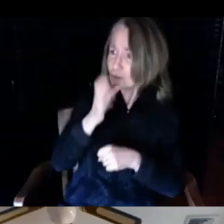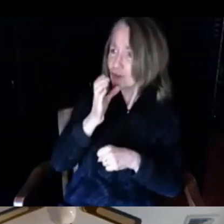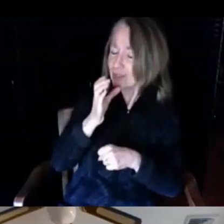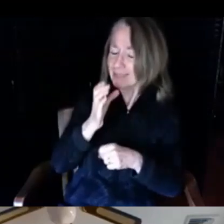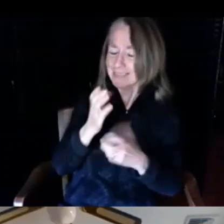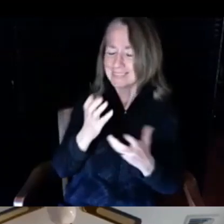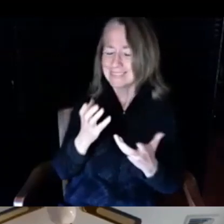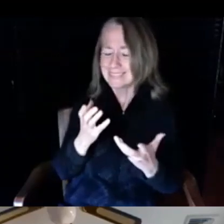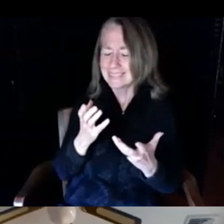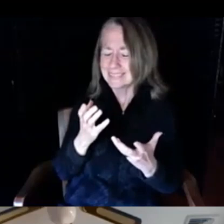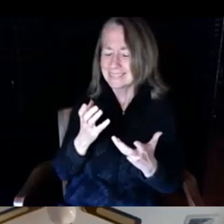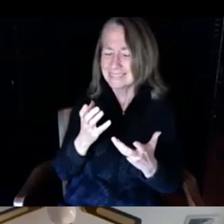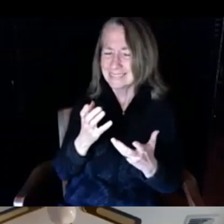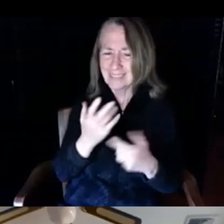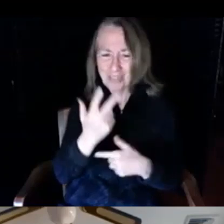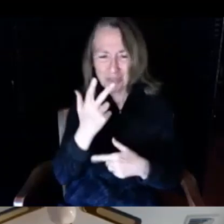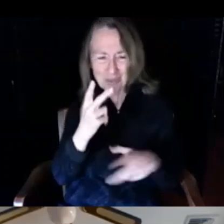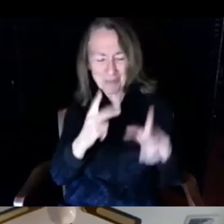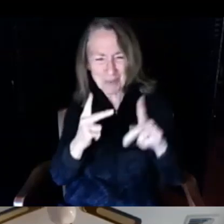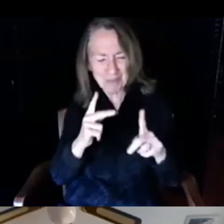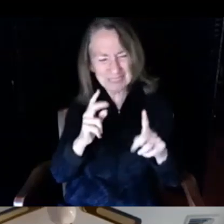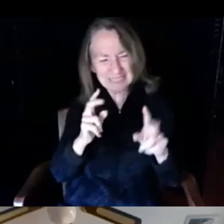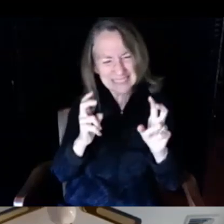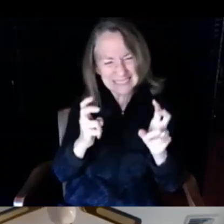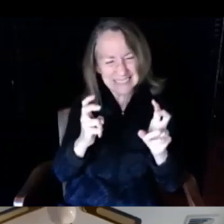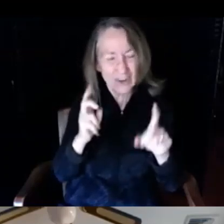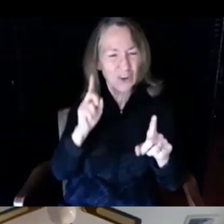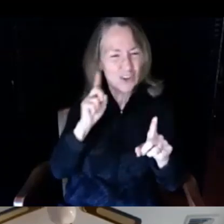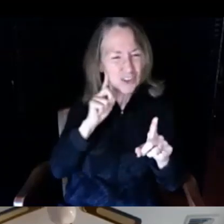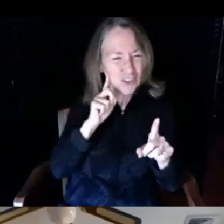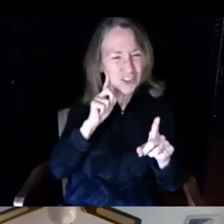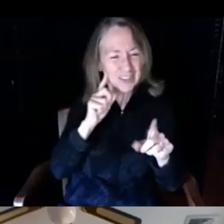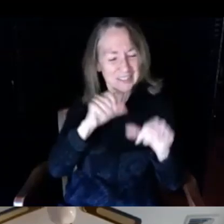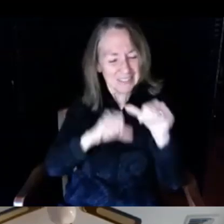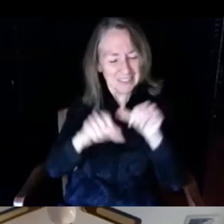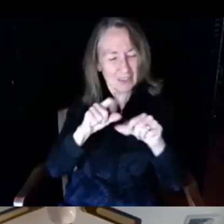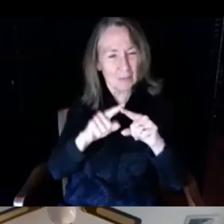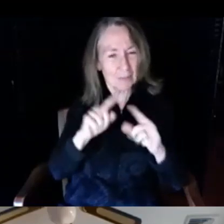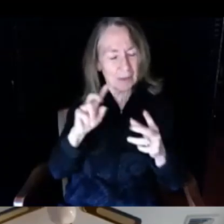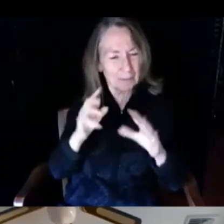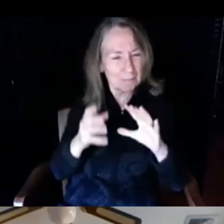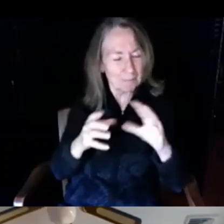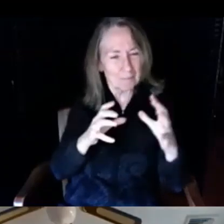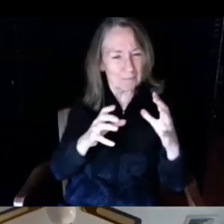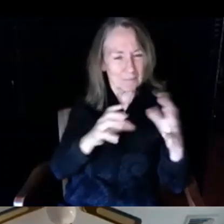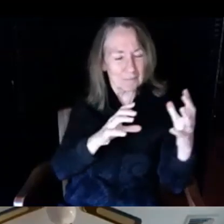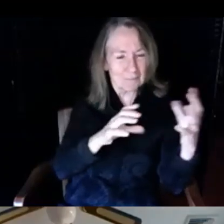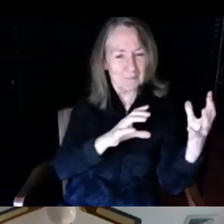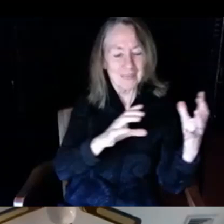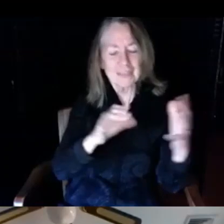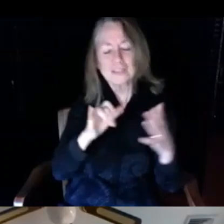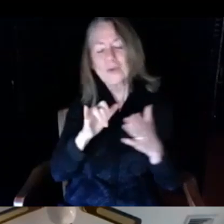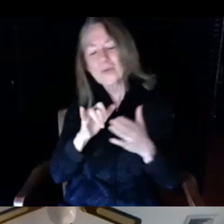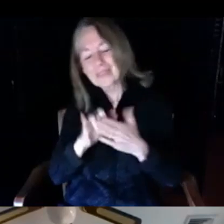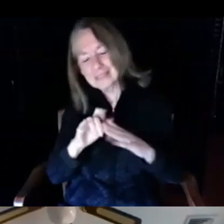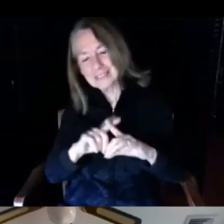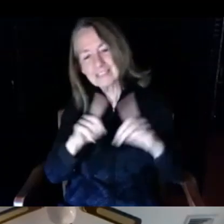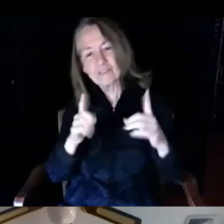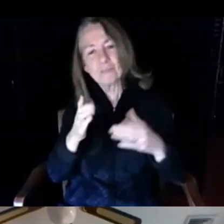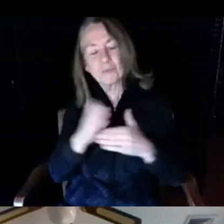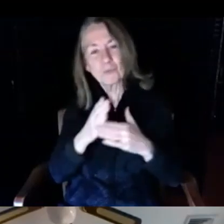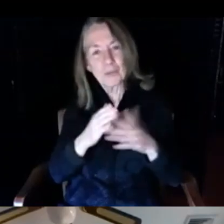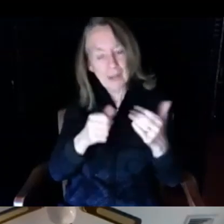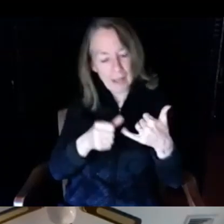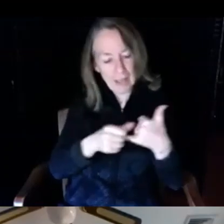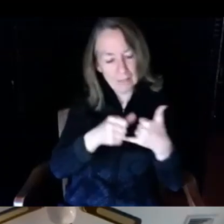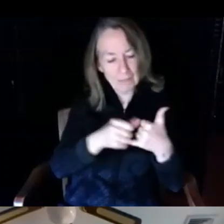kind of heard what was being said, but didn't completely understand what's being said. So that's the difference between just amplification, making it louder,